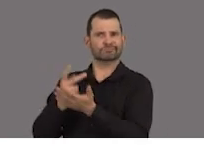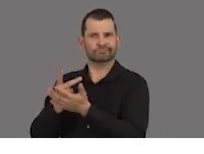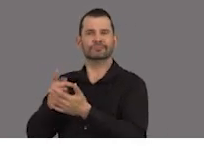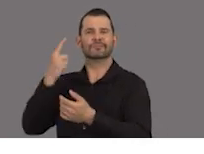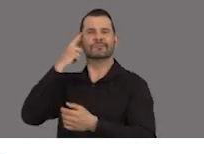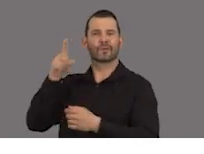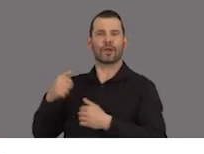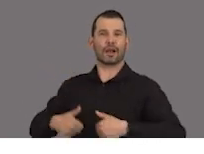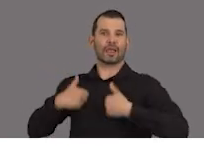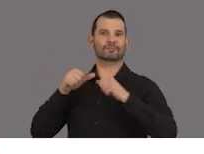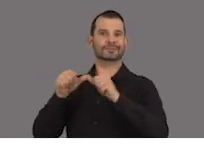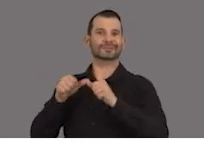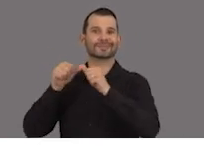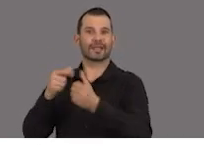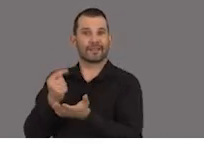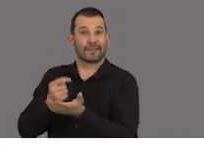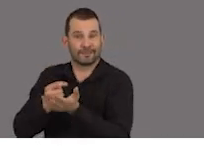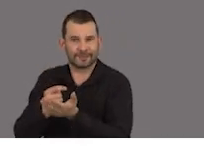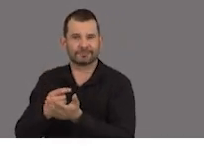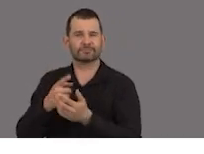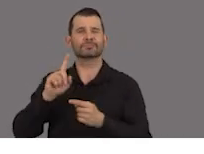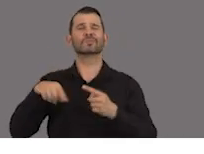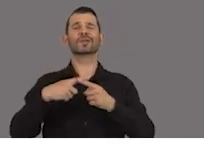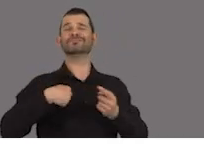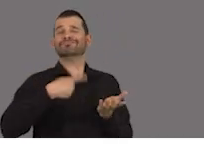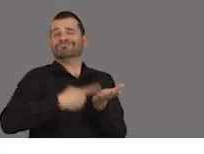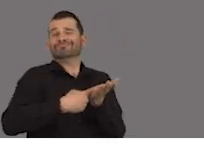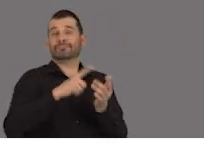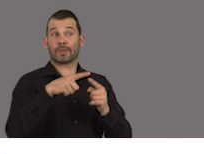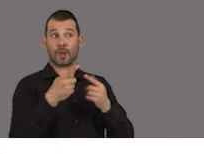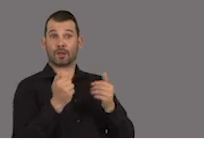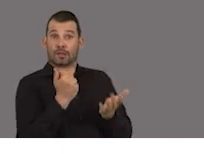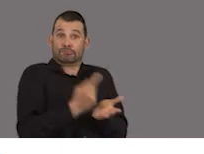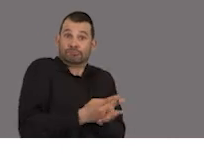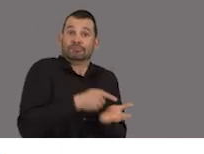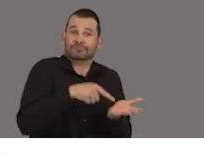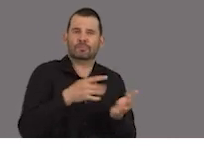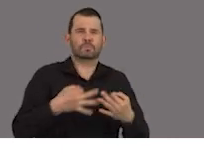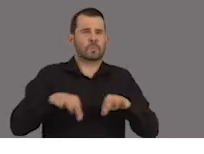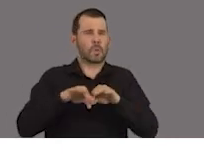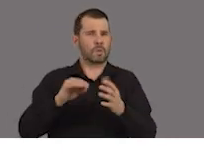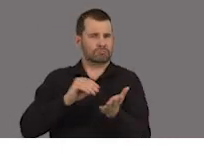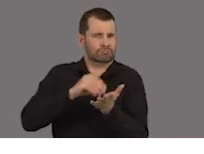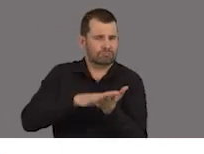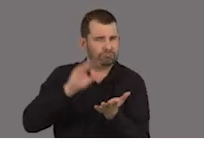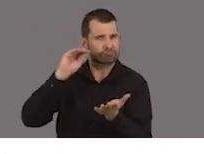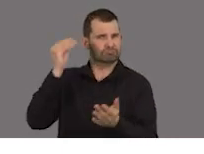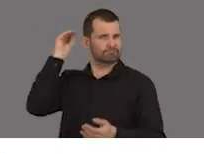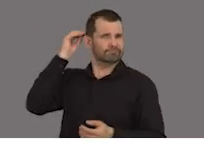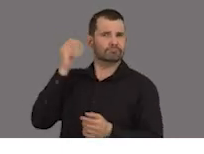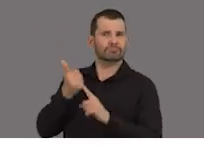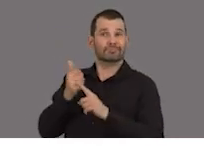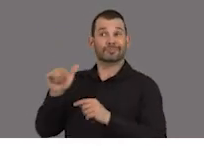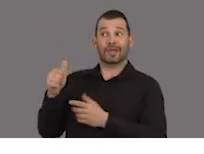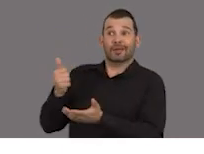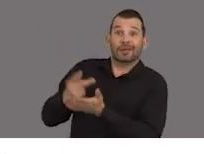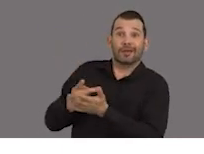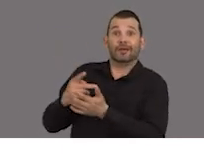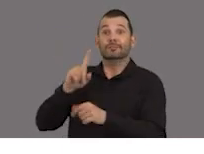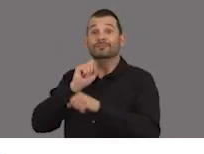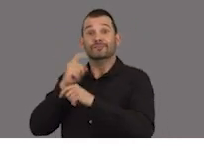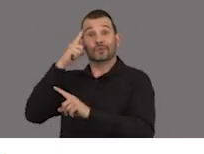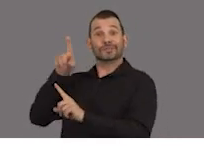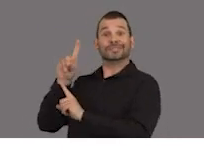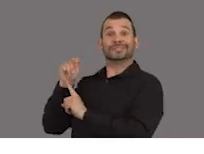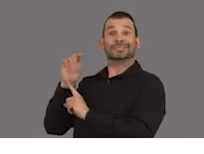life-sustaining therapy. When we talk about eligibility, it's important to note that eligibility for the DTC